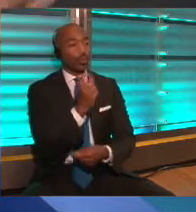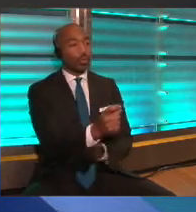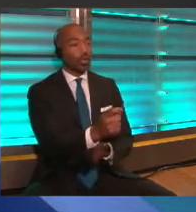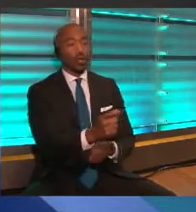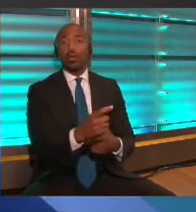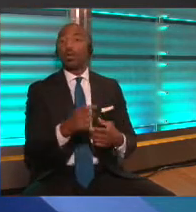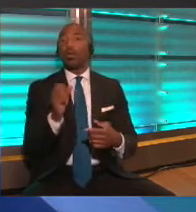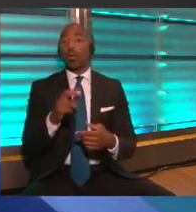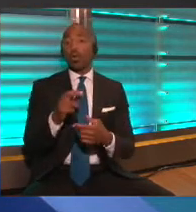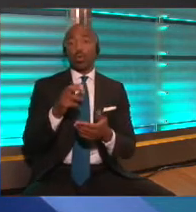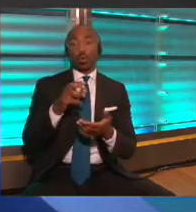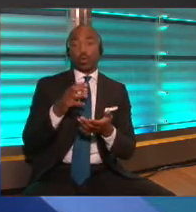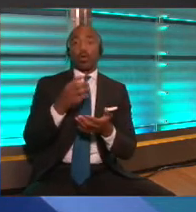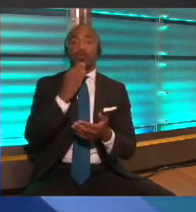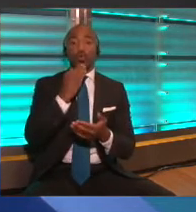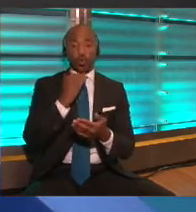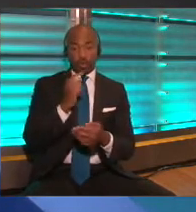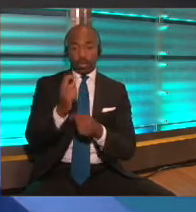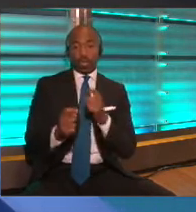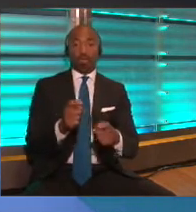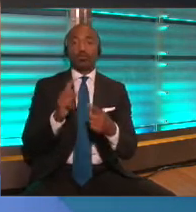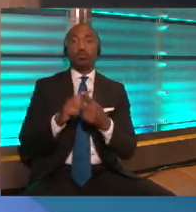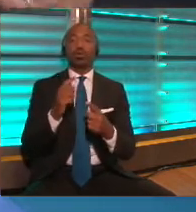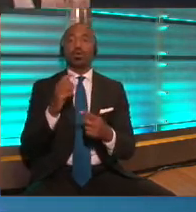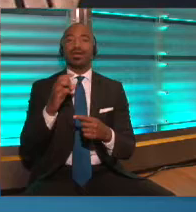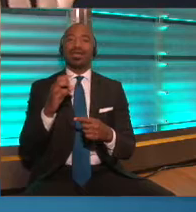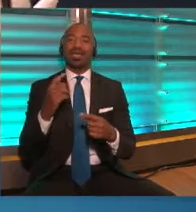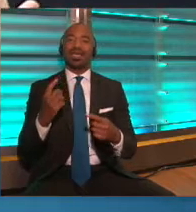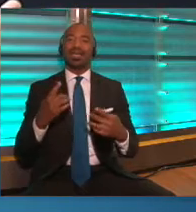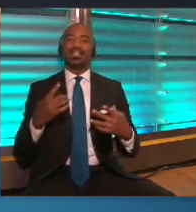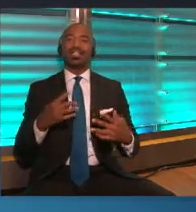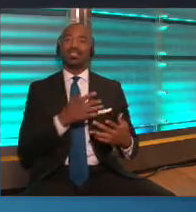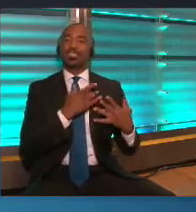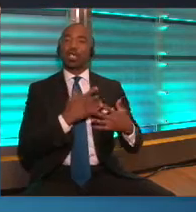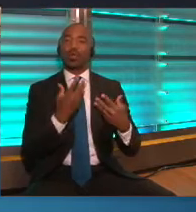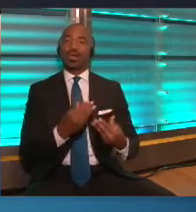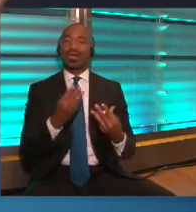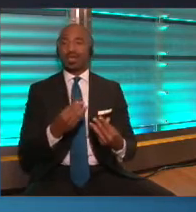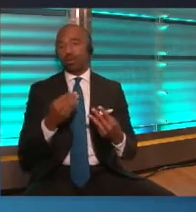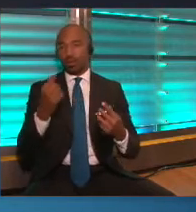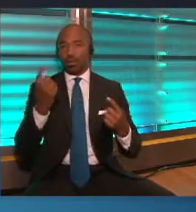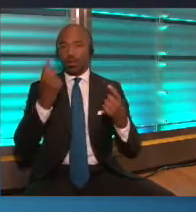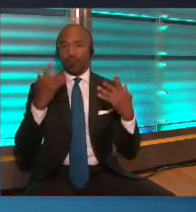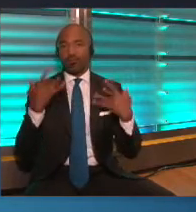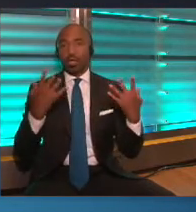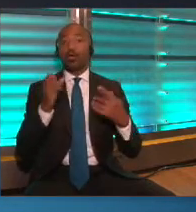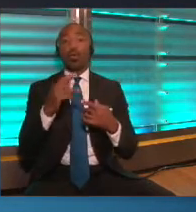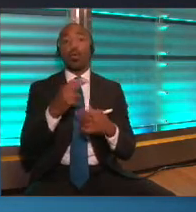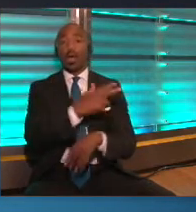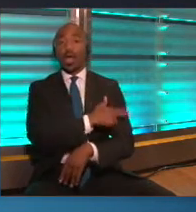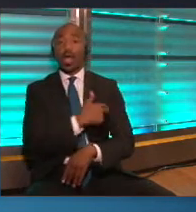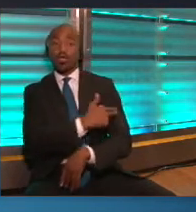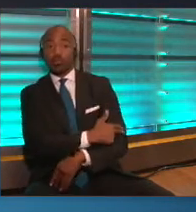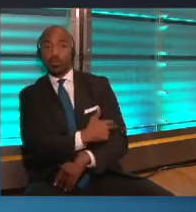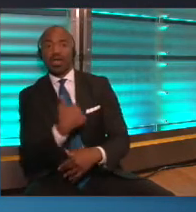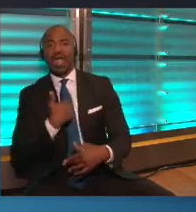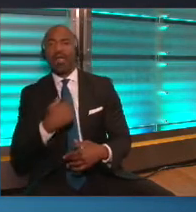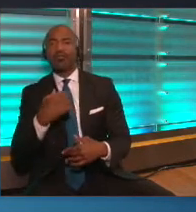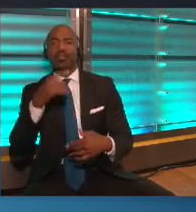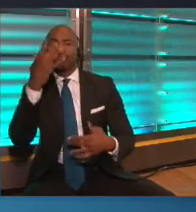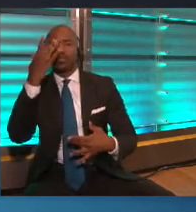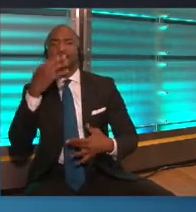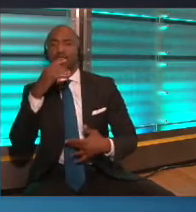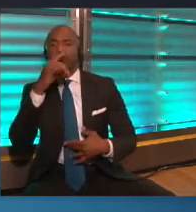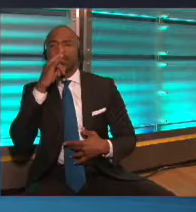us, to donating cupcakes to a charity event, to decorating cupcakes with kids in a hospital, those kinds of things are really our favorite part of the